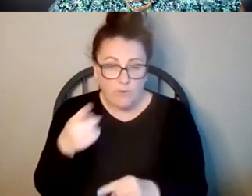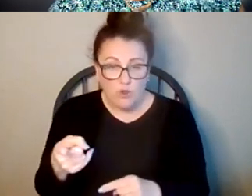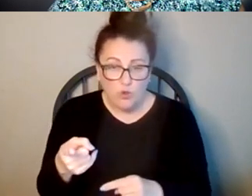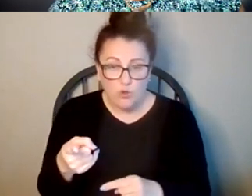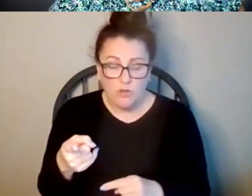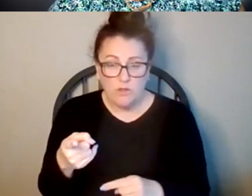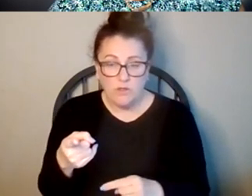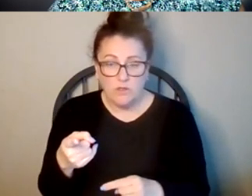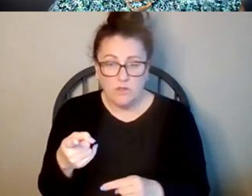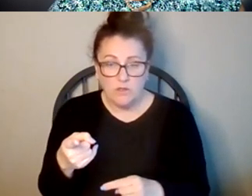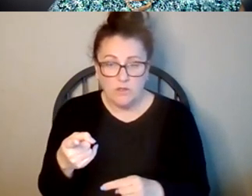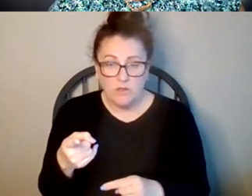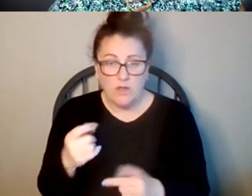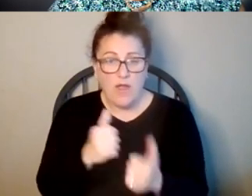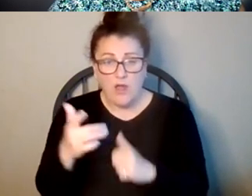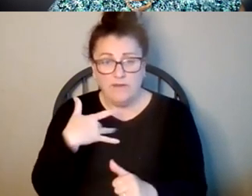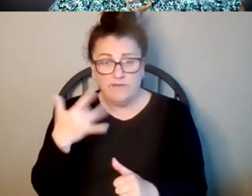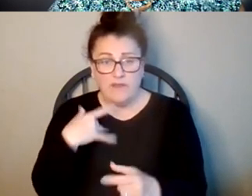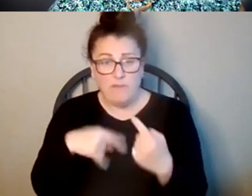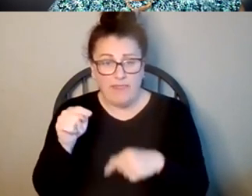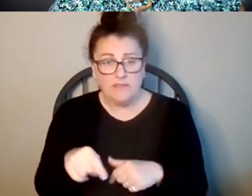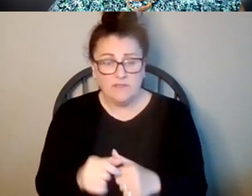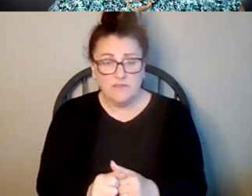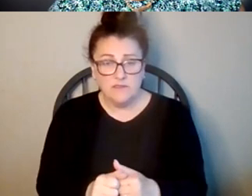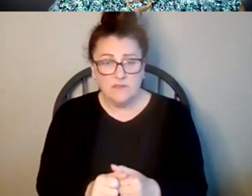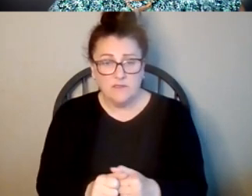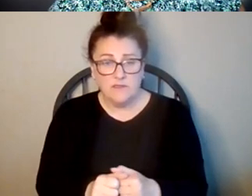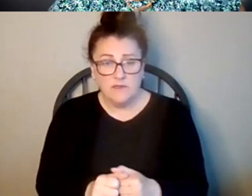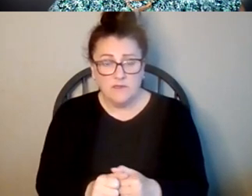you? How are you feeling about all this?